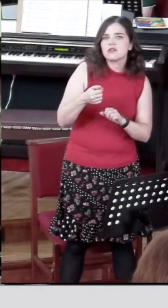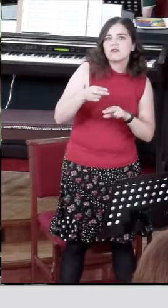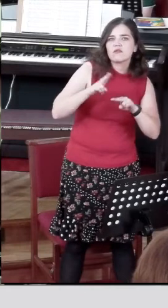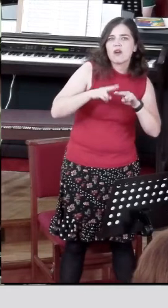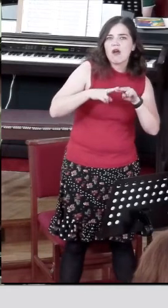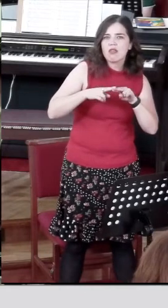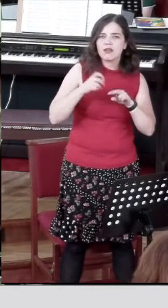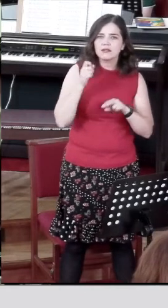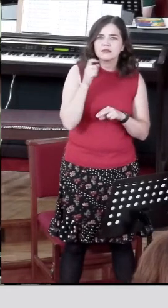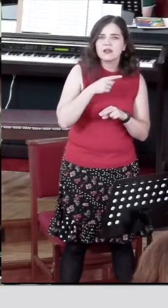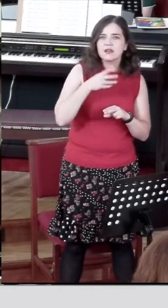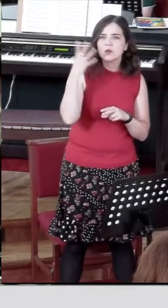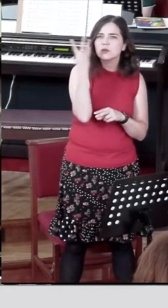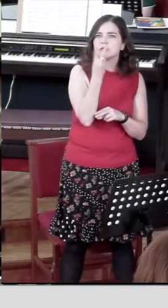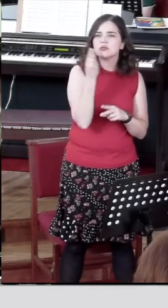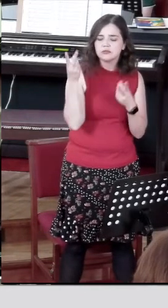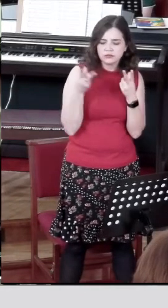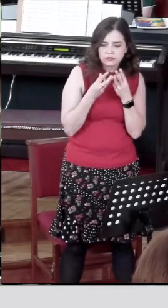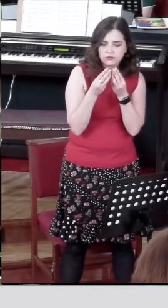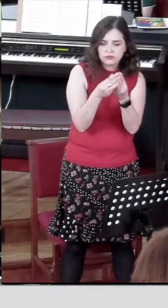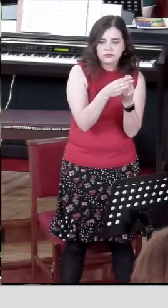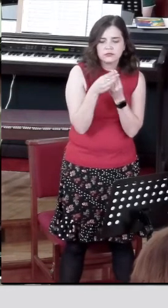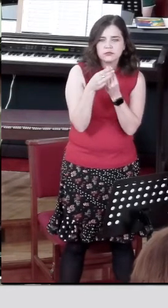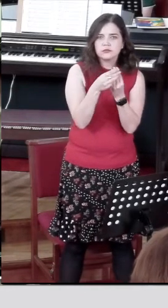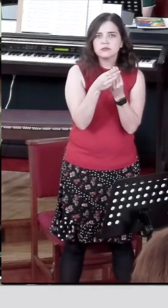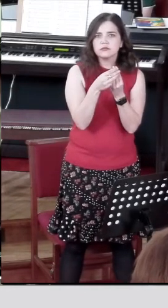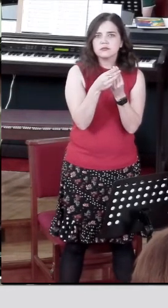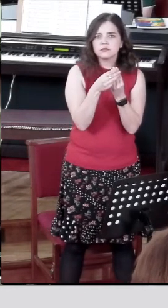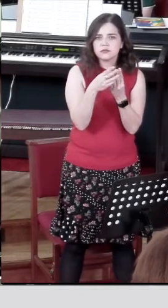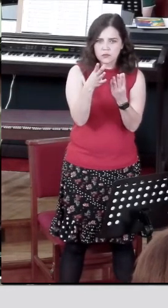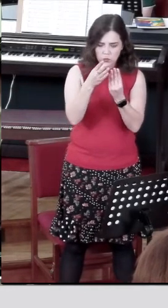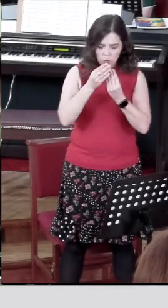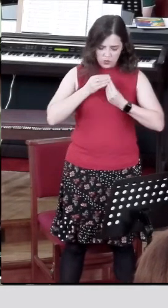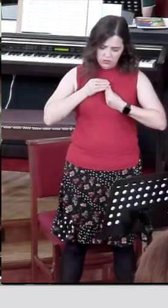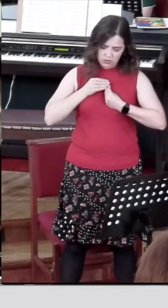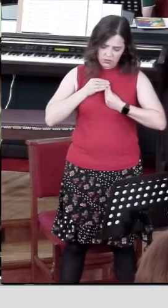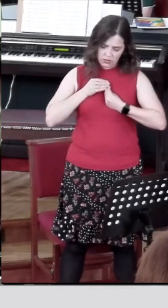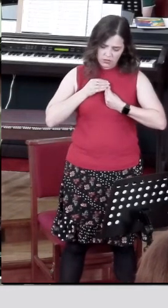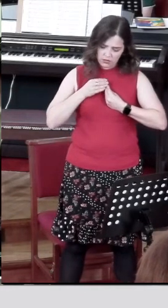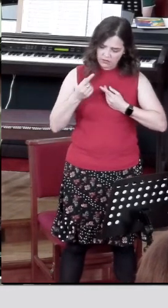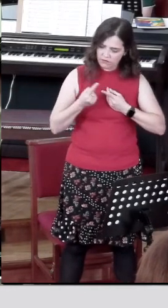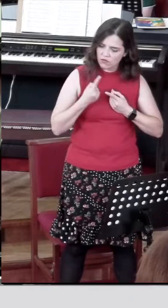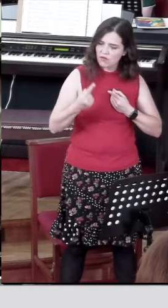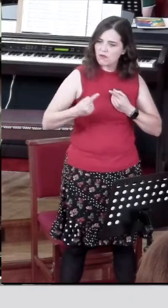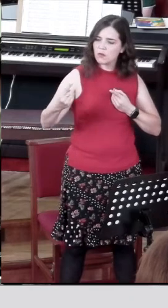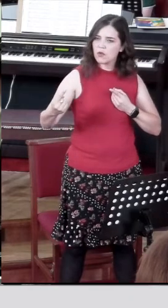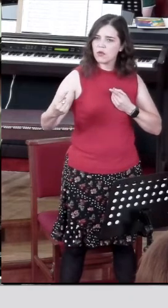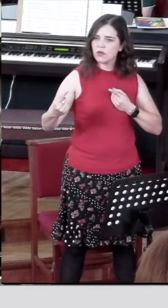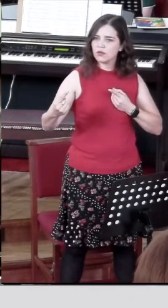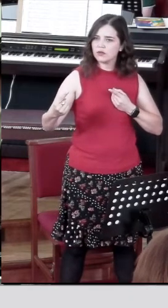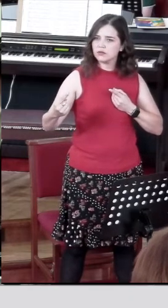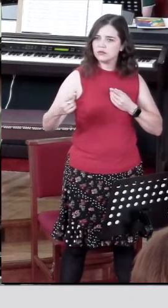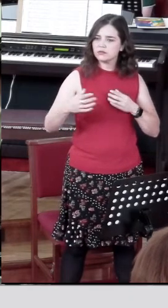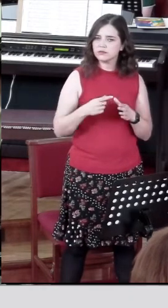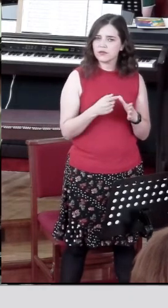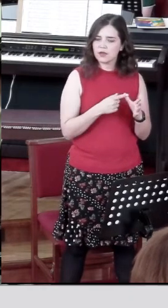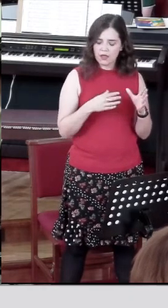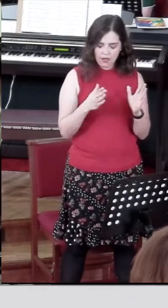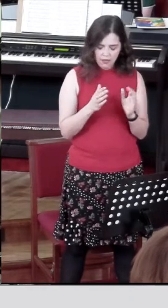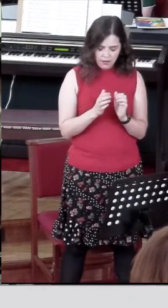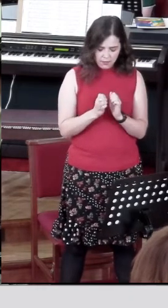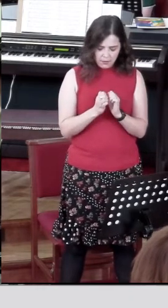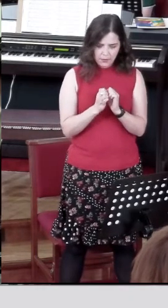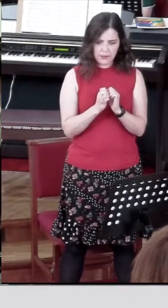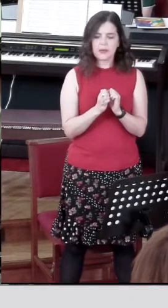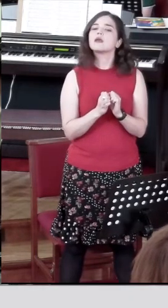and the Holy Spirit rest upon you and remain with you now and forevermore.